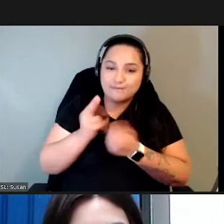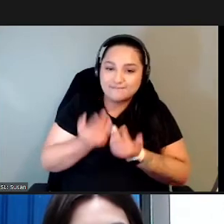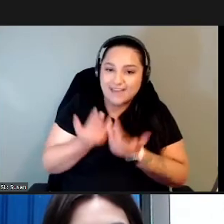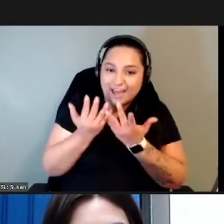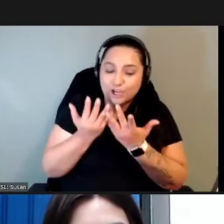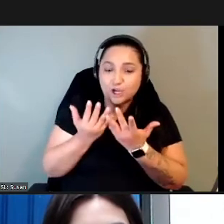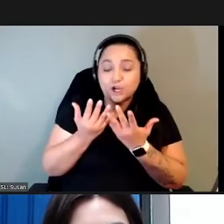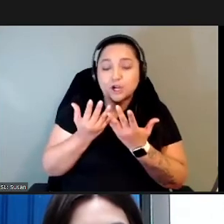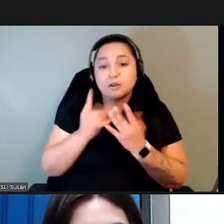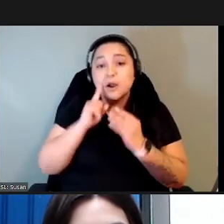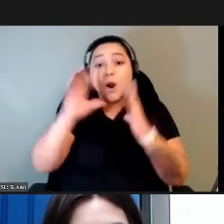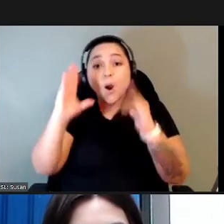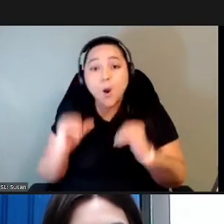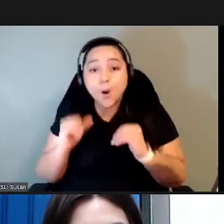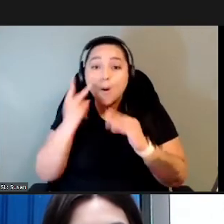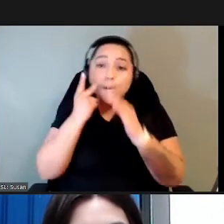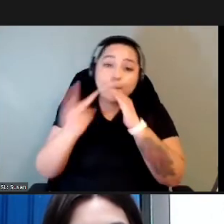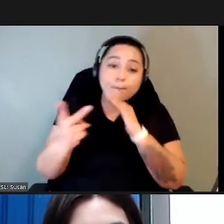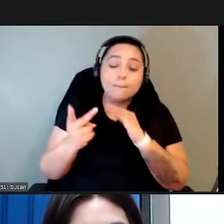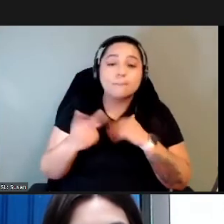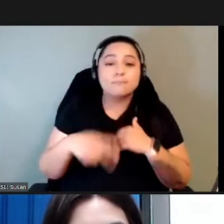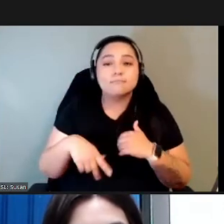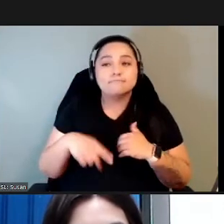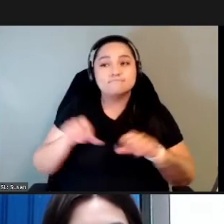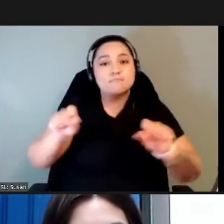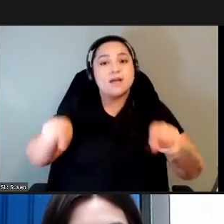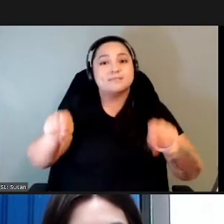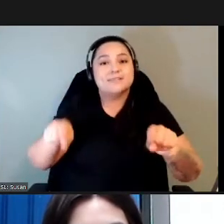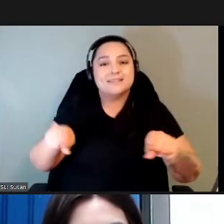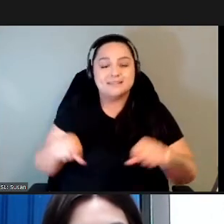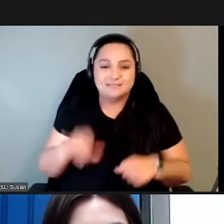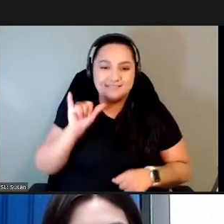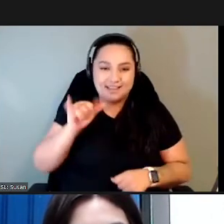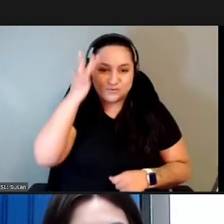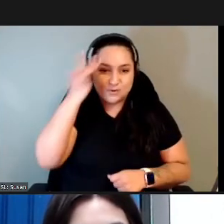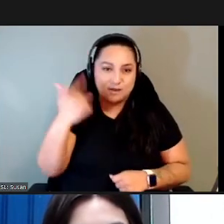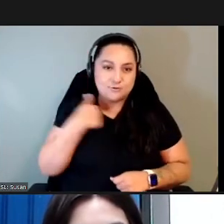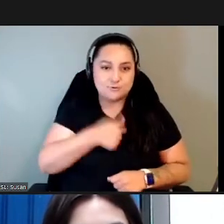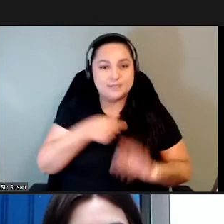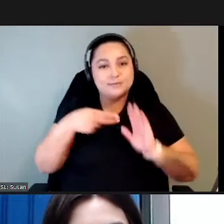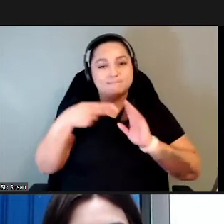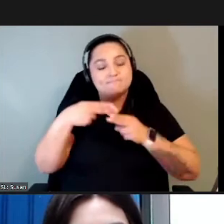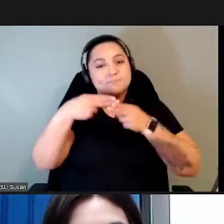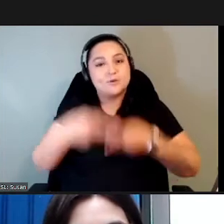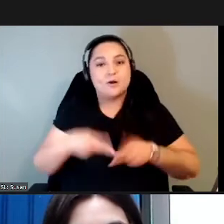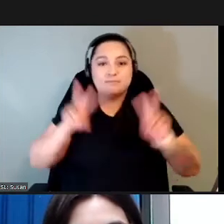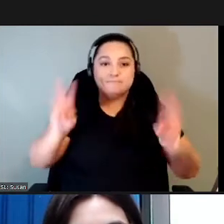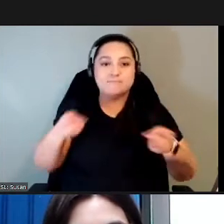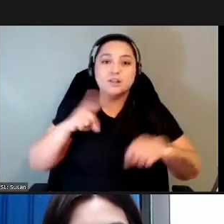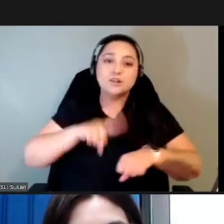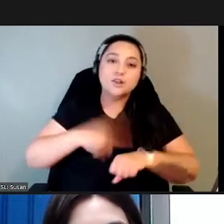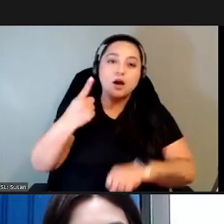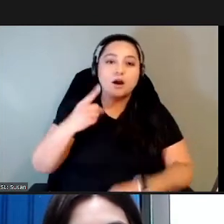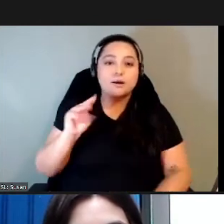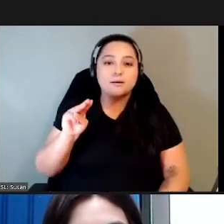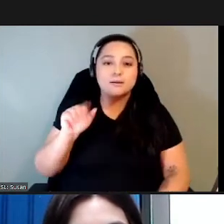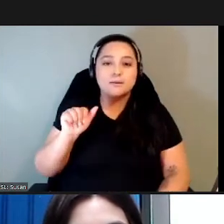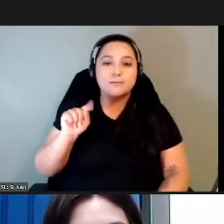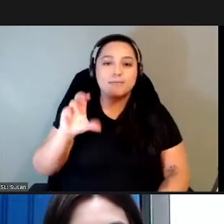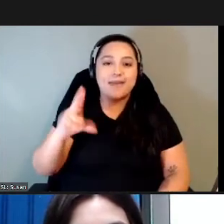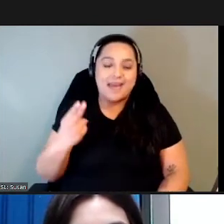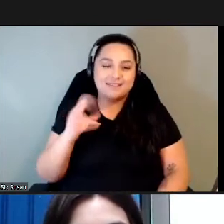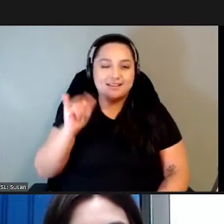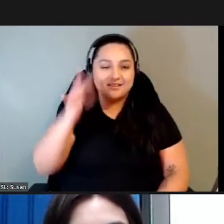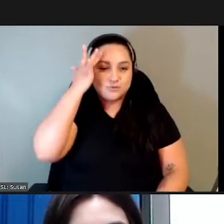I call possibility. That's why this is the long match. This is where this name comes from. And that's what this invitation is.